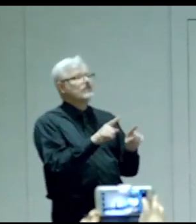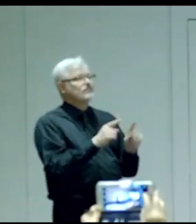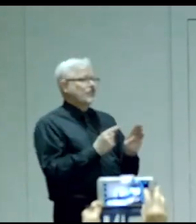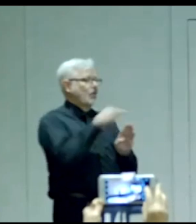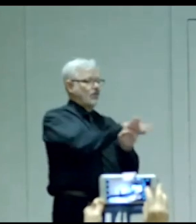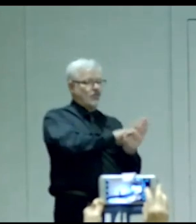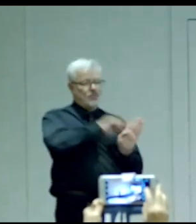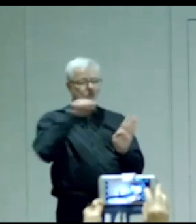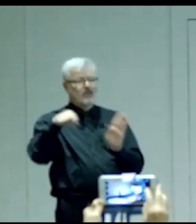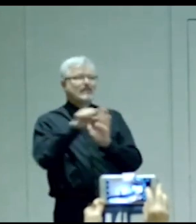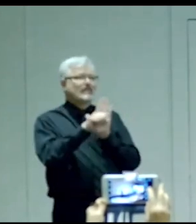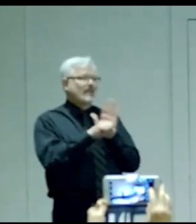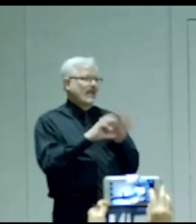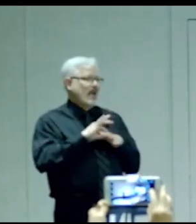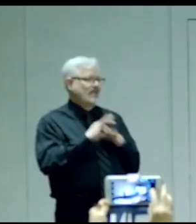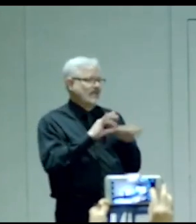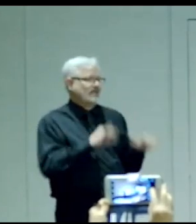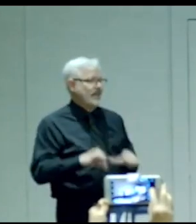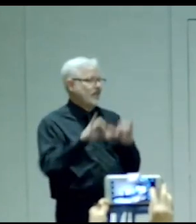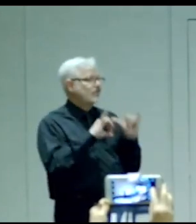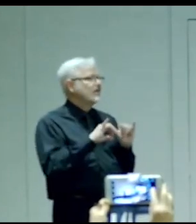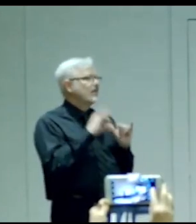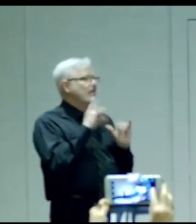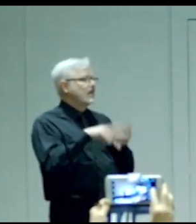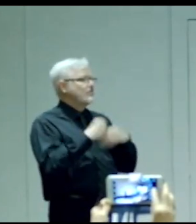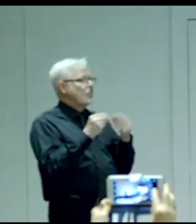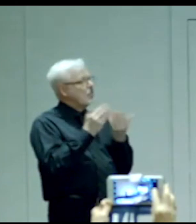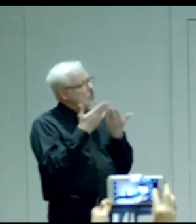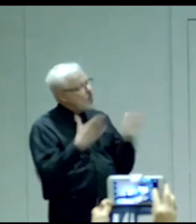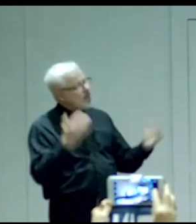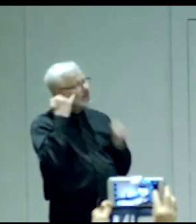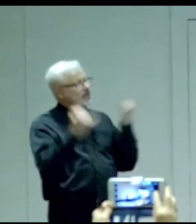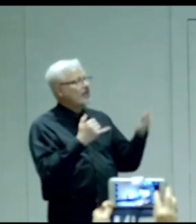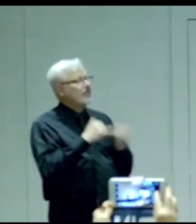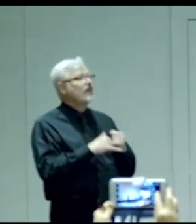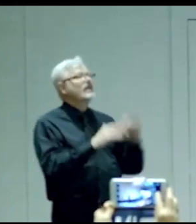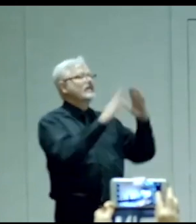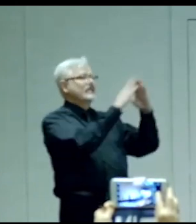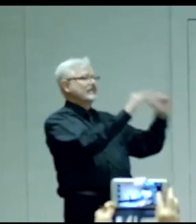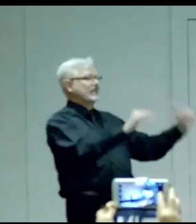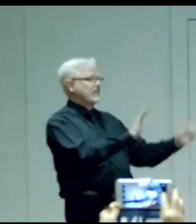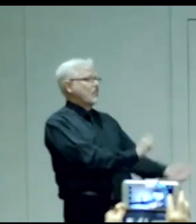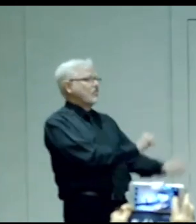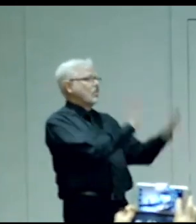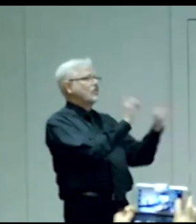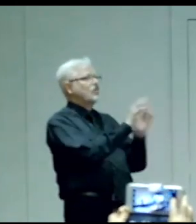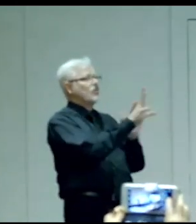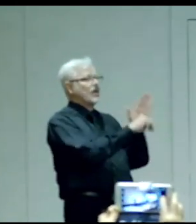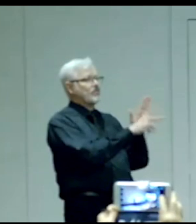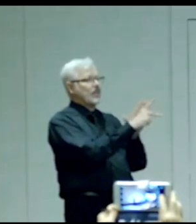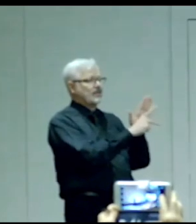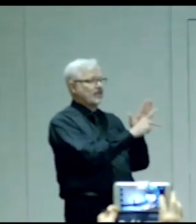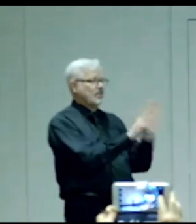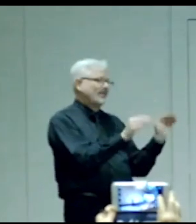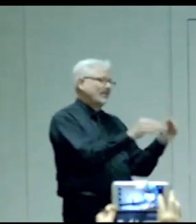standards. This work was the basis for broader adoption of the idea that a systemic approach to curriculum policy with attention